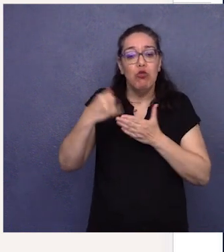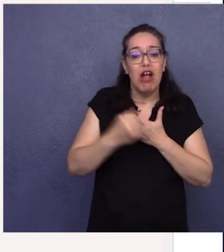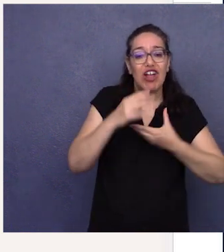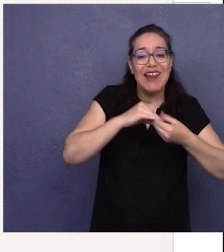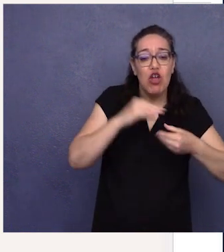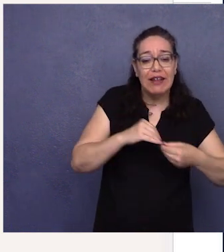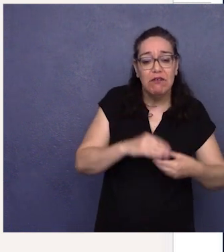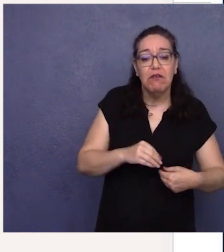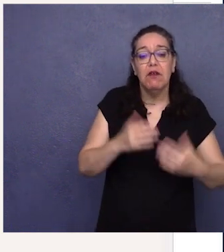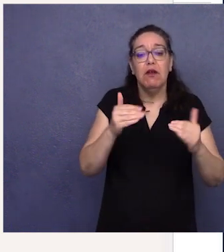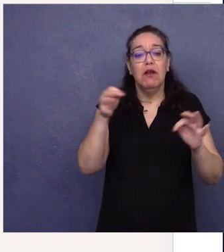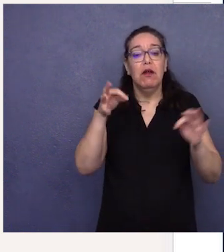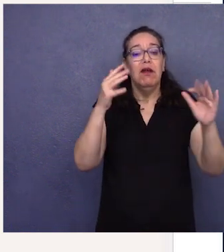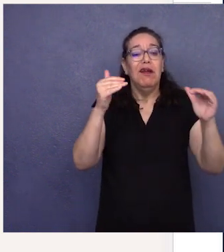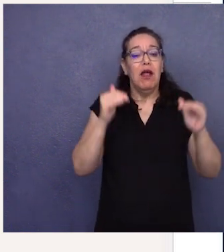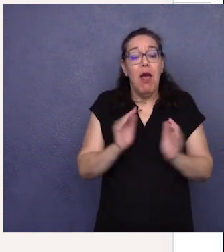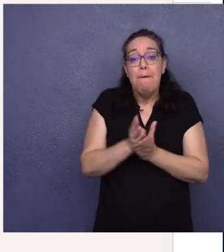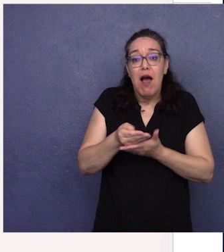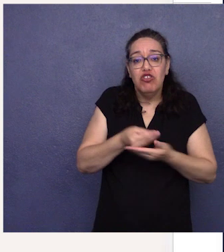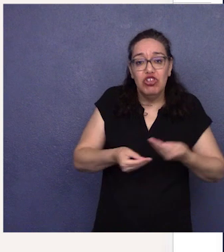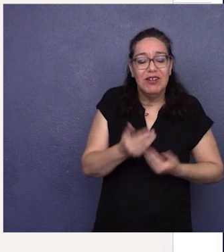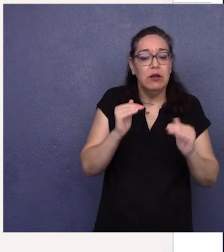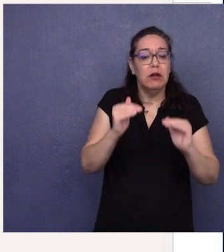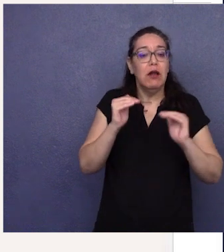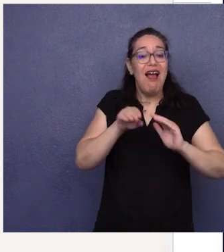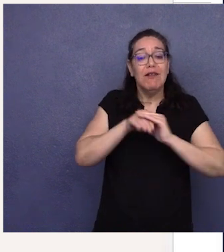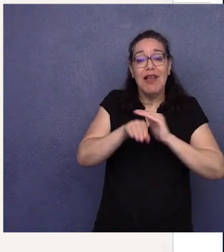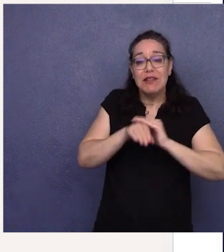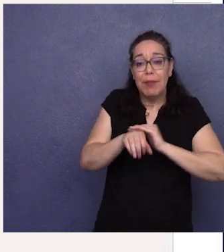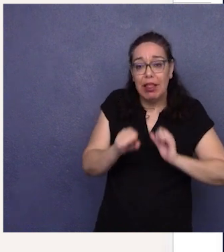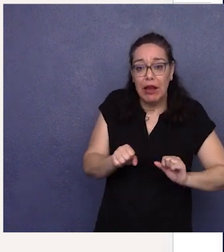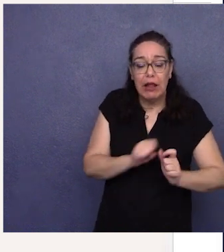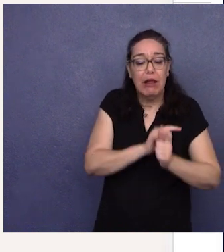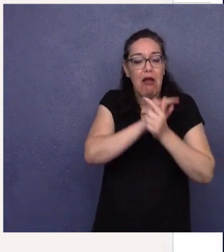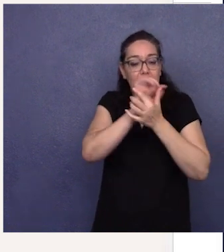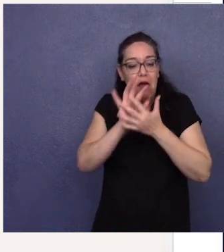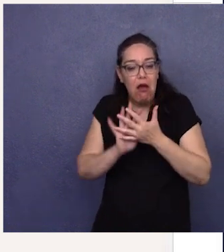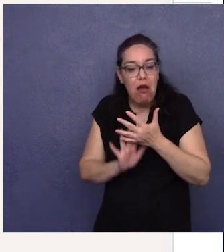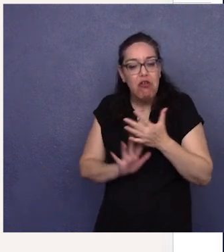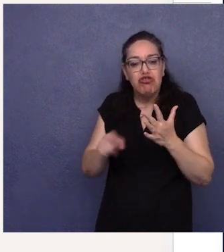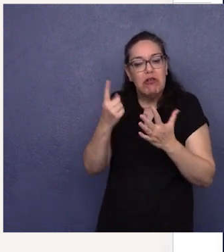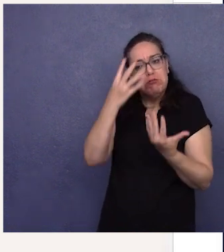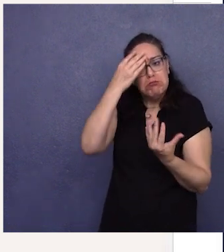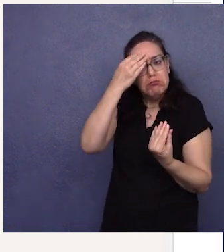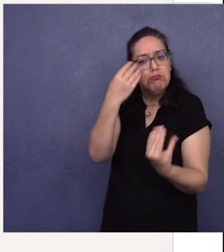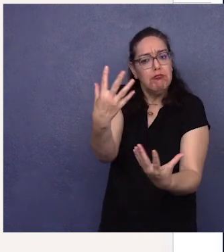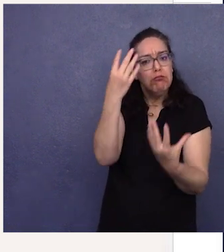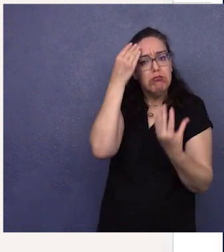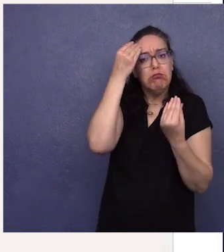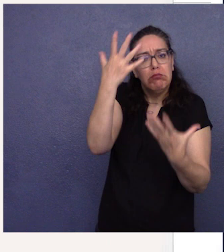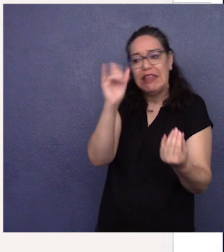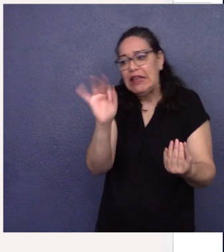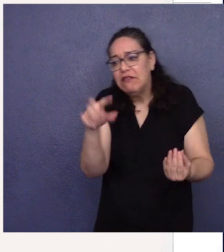with artists, accessibility, you know, these are all informational as needed. None of these